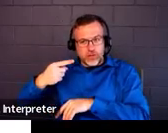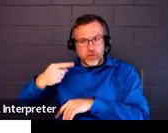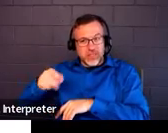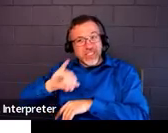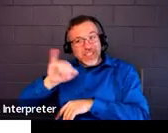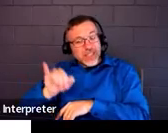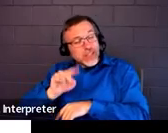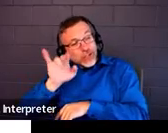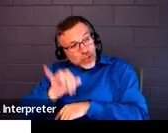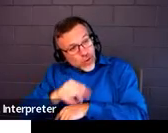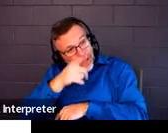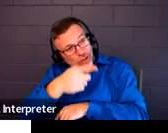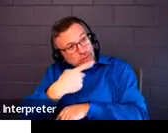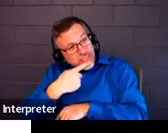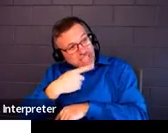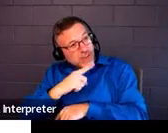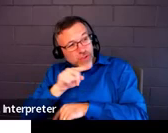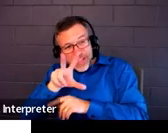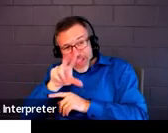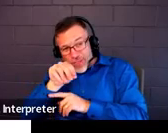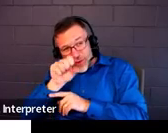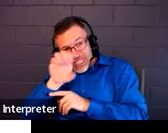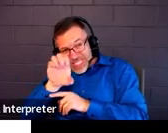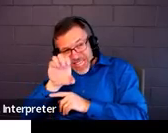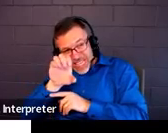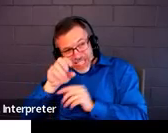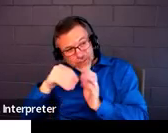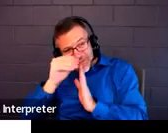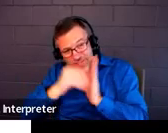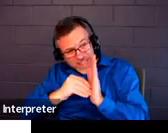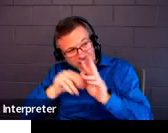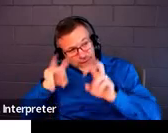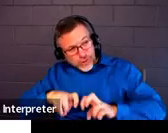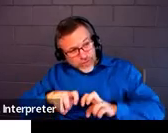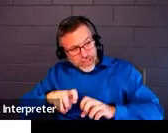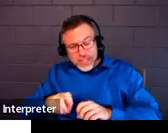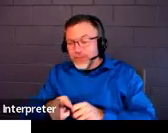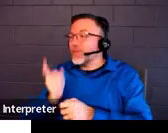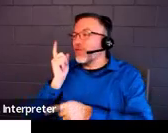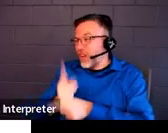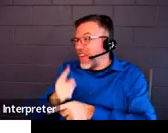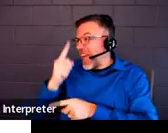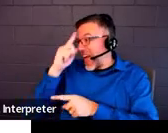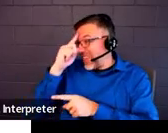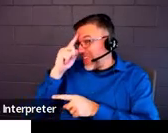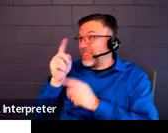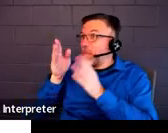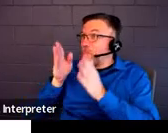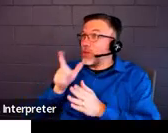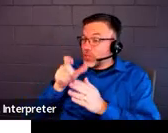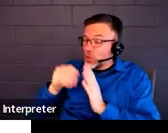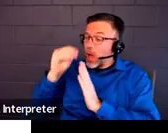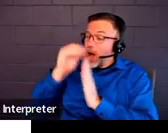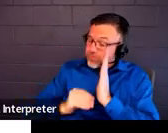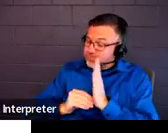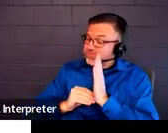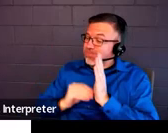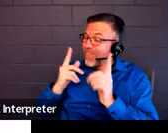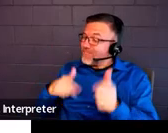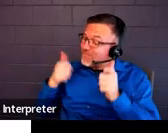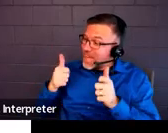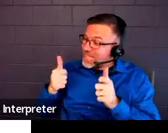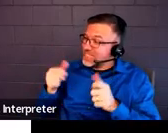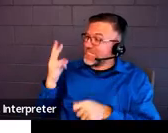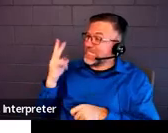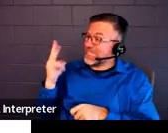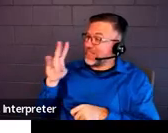this survey? 30 seconds or less. I think the record is 17 seconds. Woo! That's fantastic. So this is a